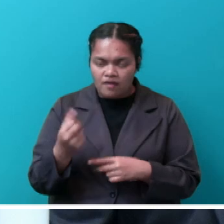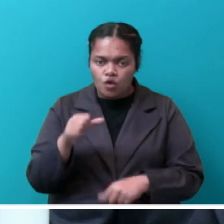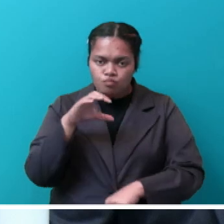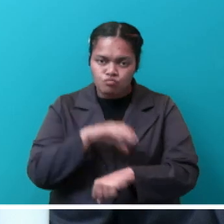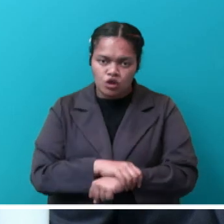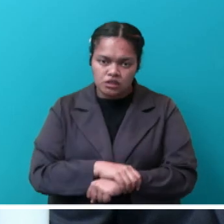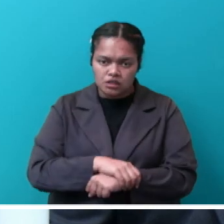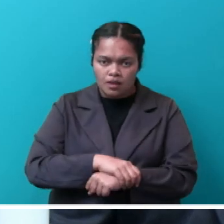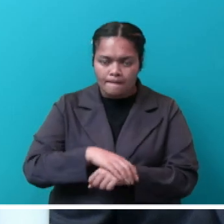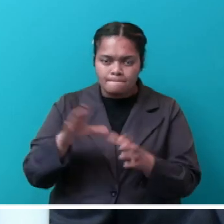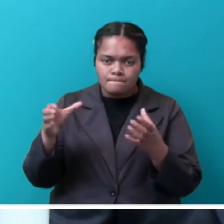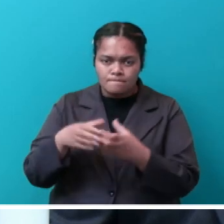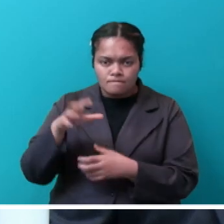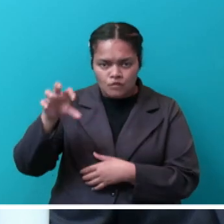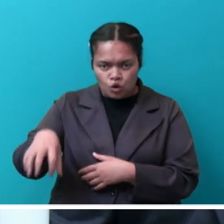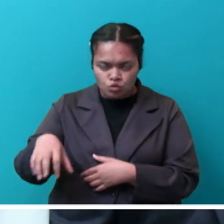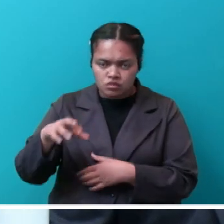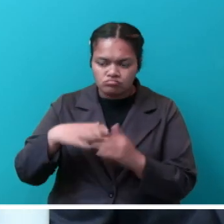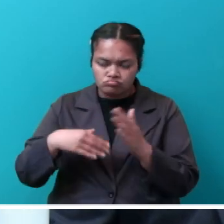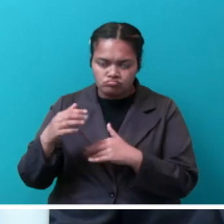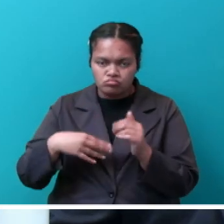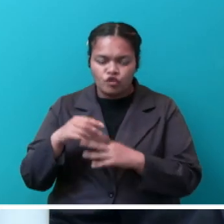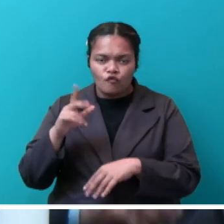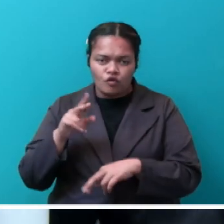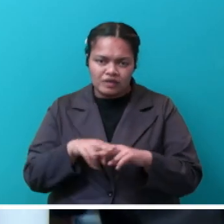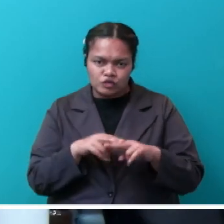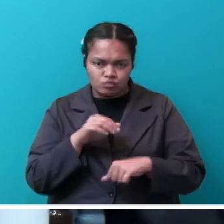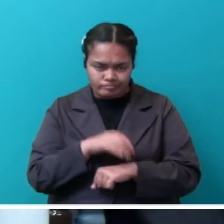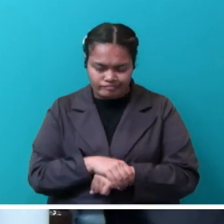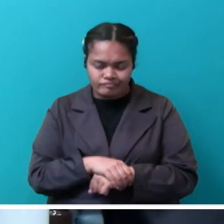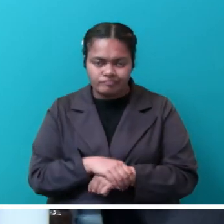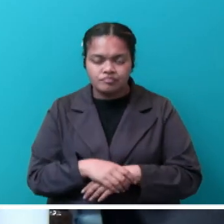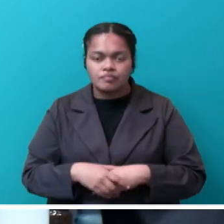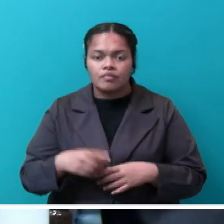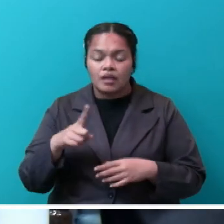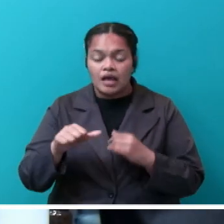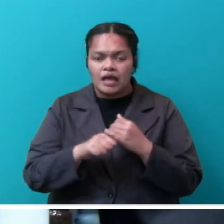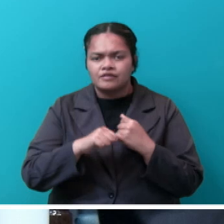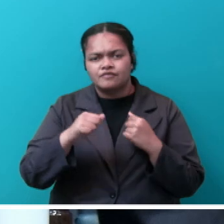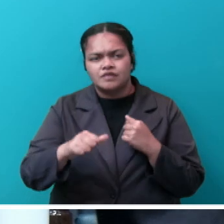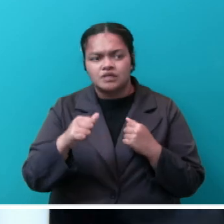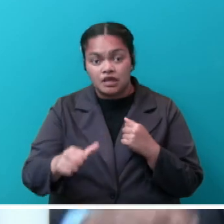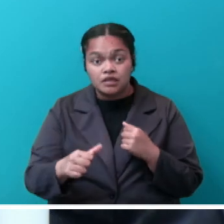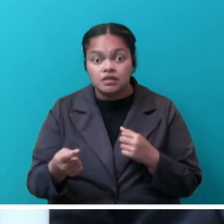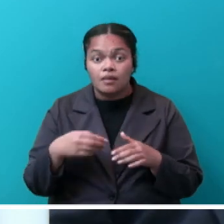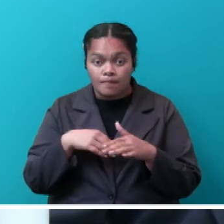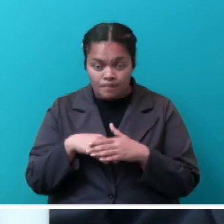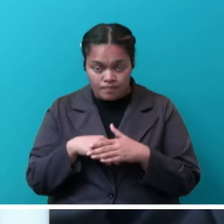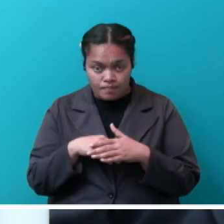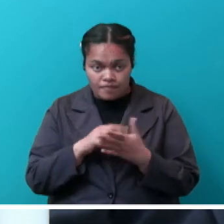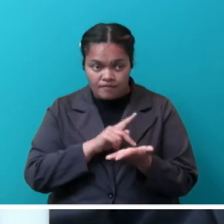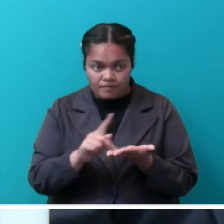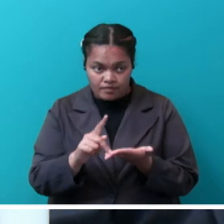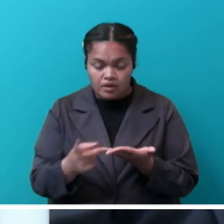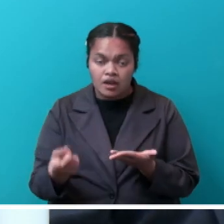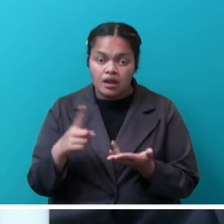Fiji police force in the building. It means also in the process of advertising and also obtaining a